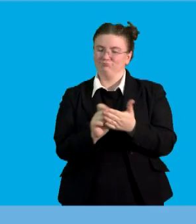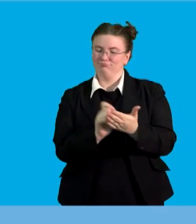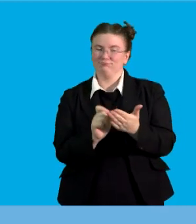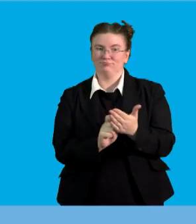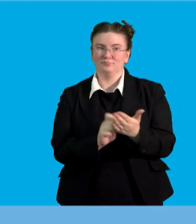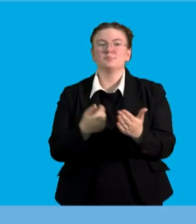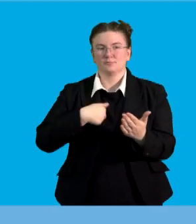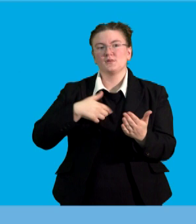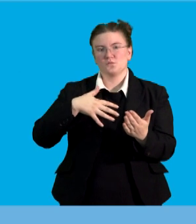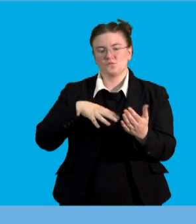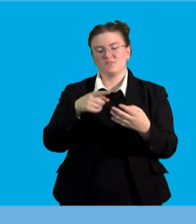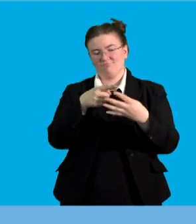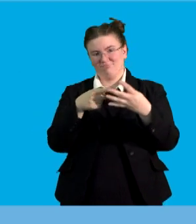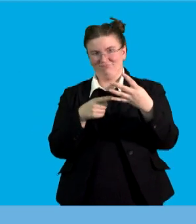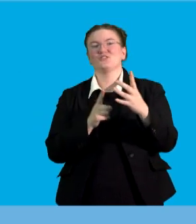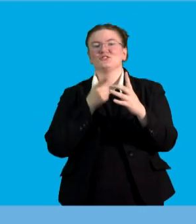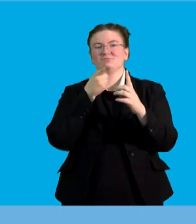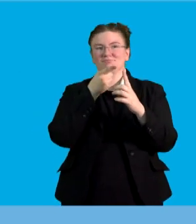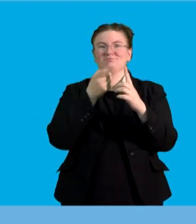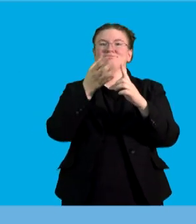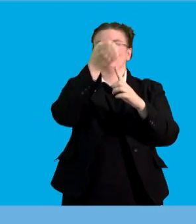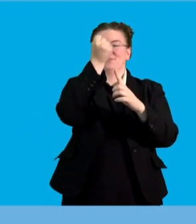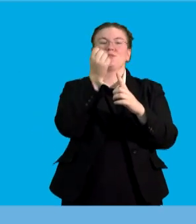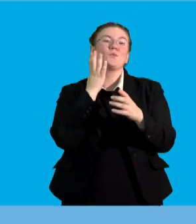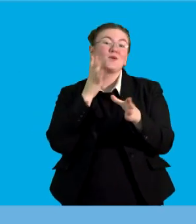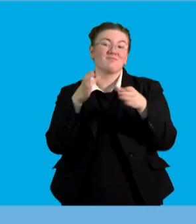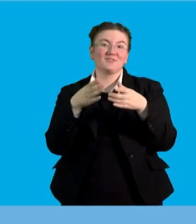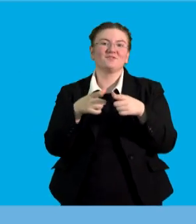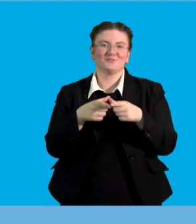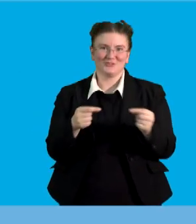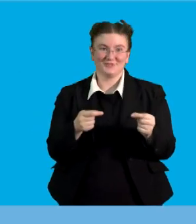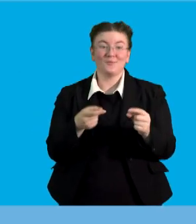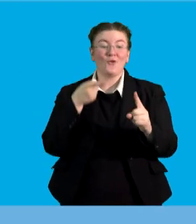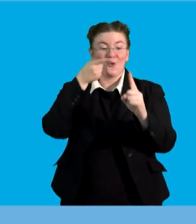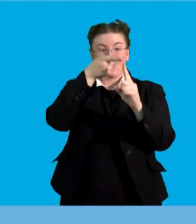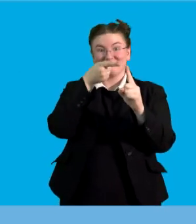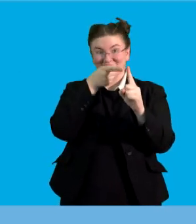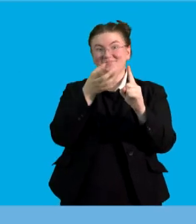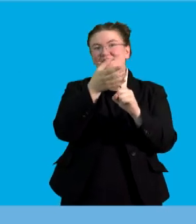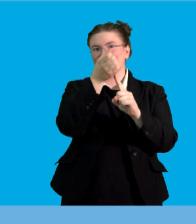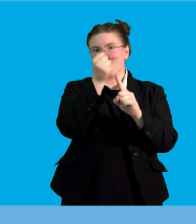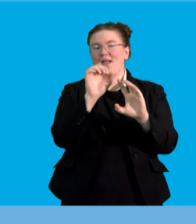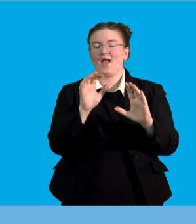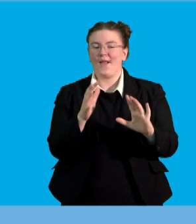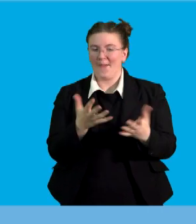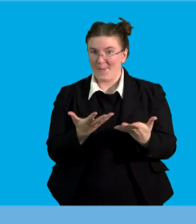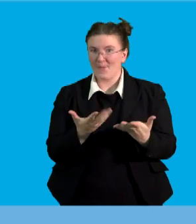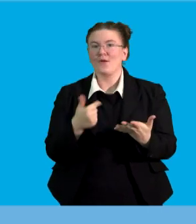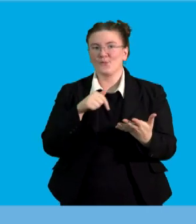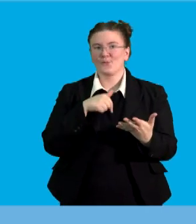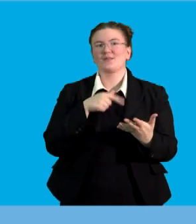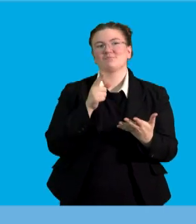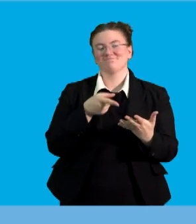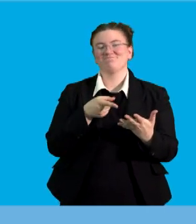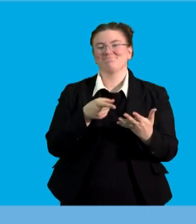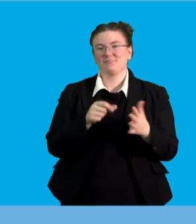able to achieve by the end of the lesson. So now, in order to achieve those goals, we need to take the main idea and break it into two